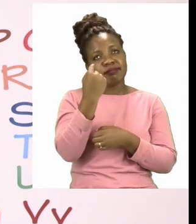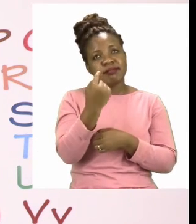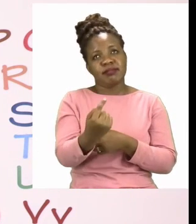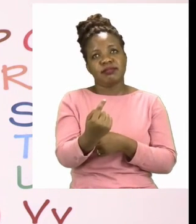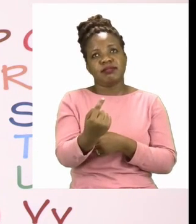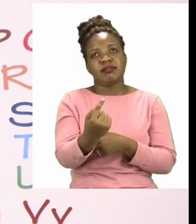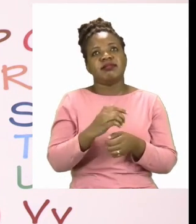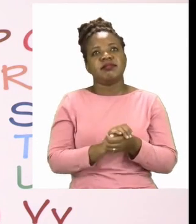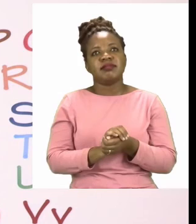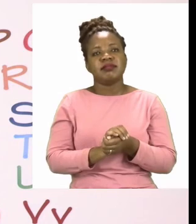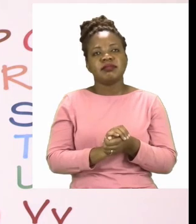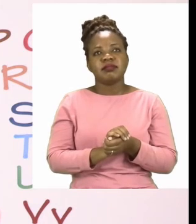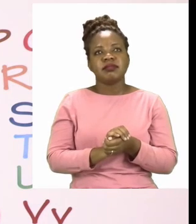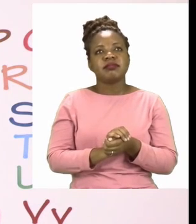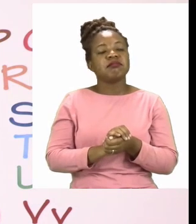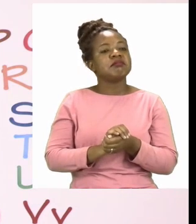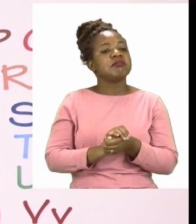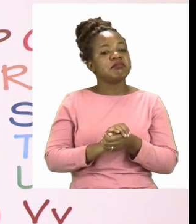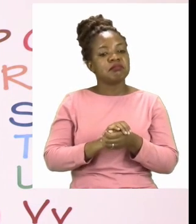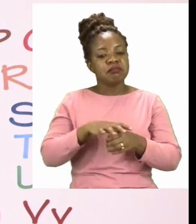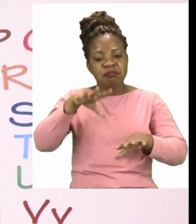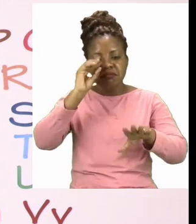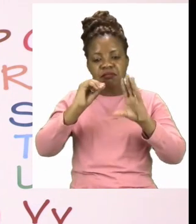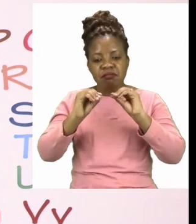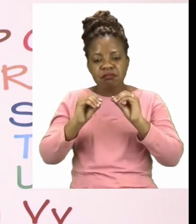we are done, we need to sanitize.